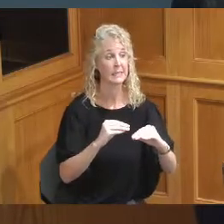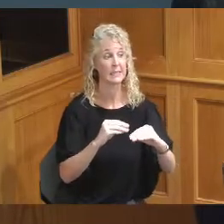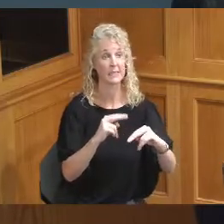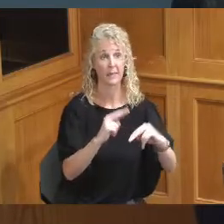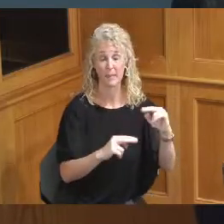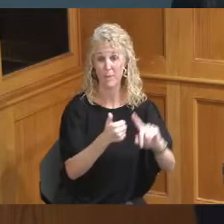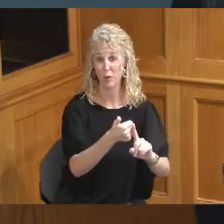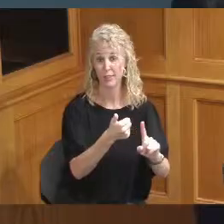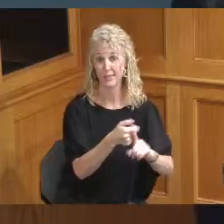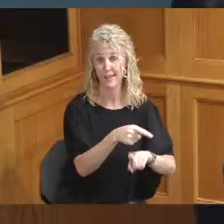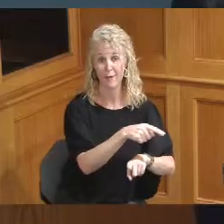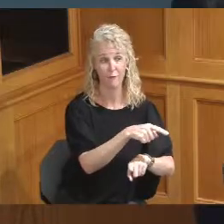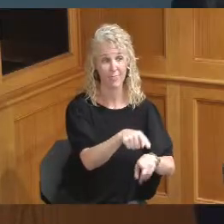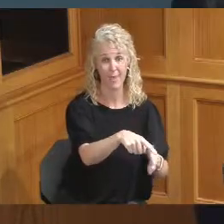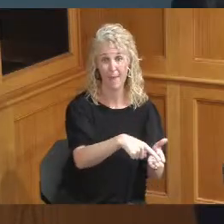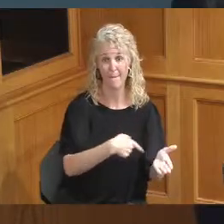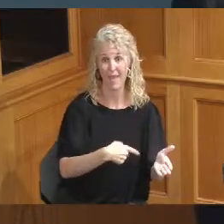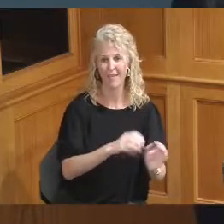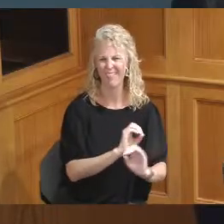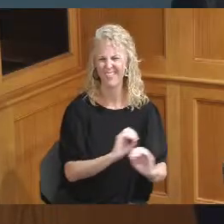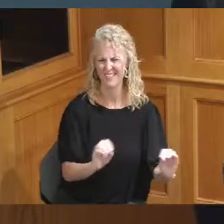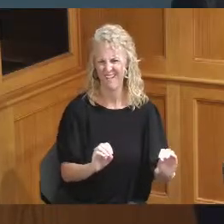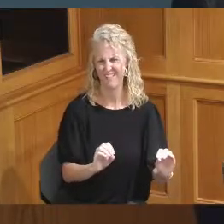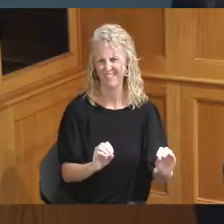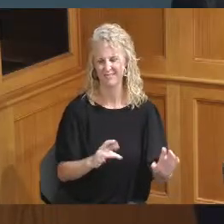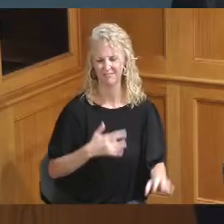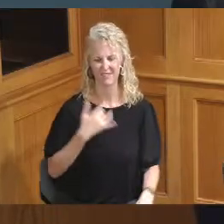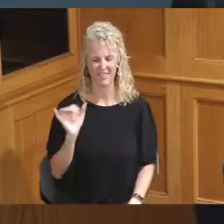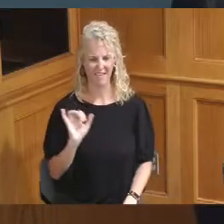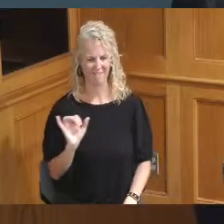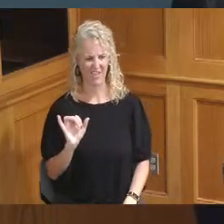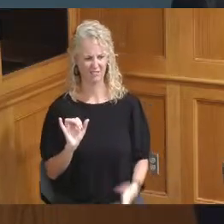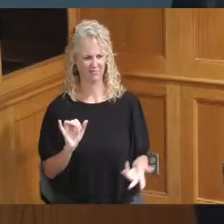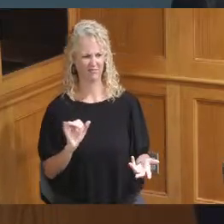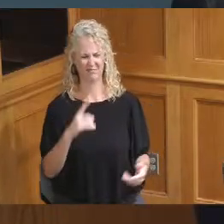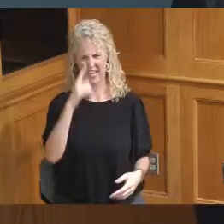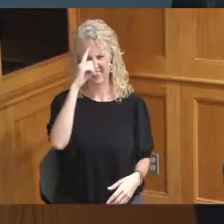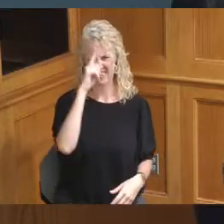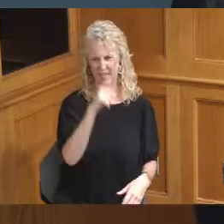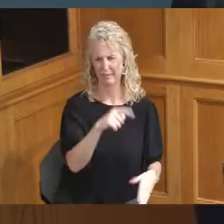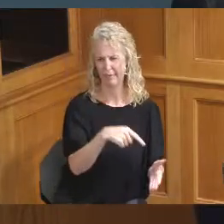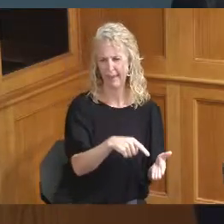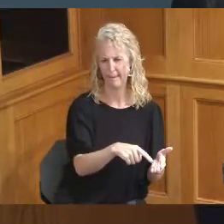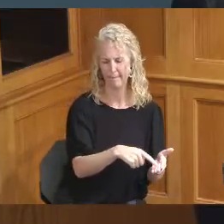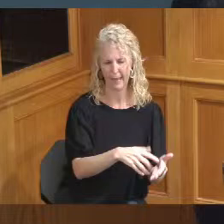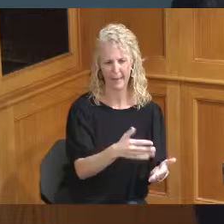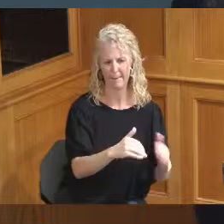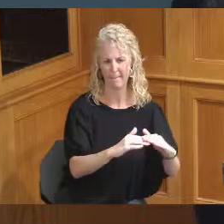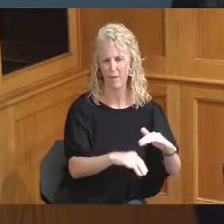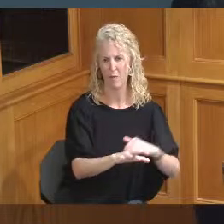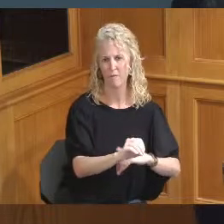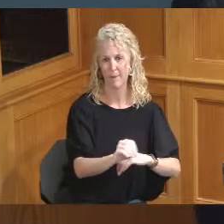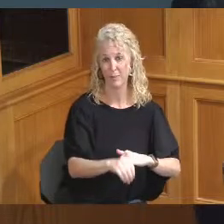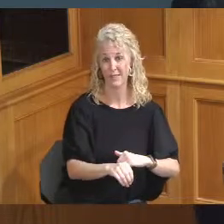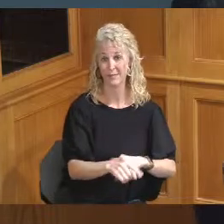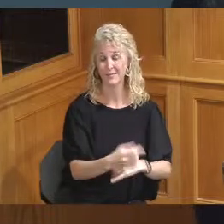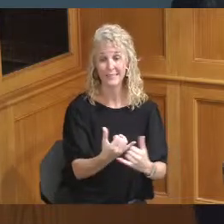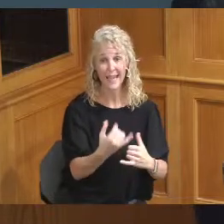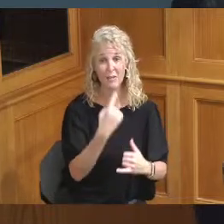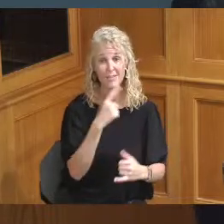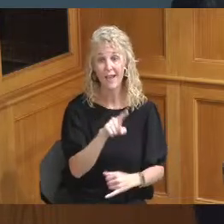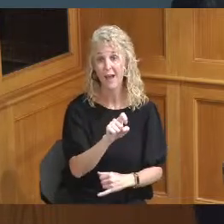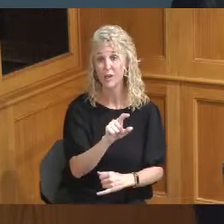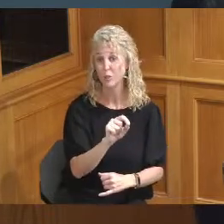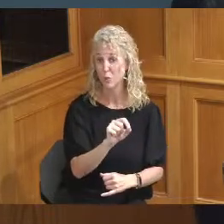build of the stadiums. And so we all know that that was a very low percentage, like 5% maybe. And so they've kicked in for the